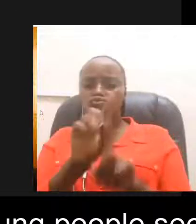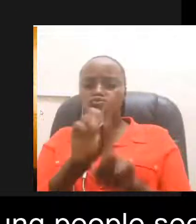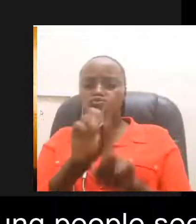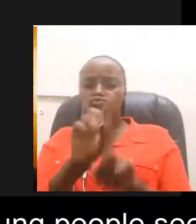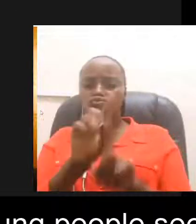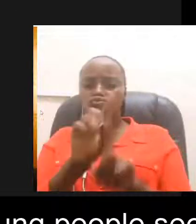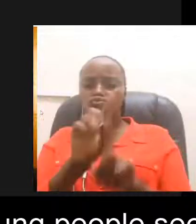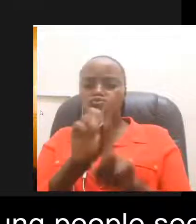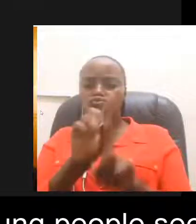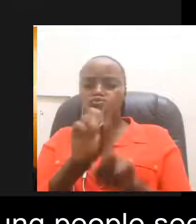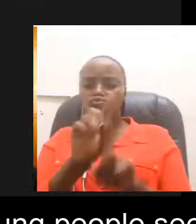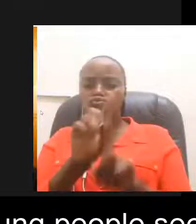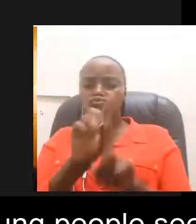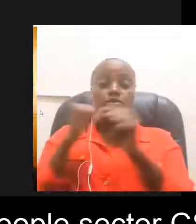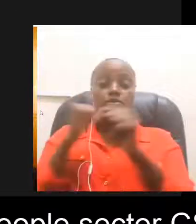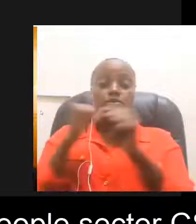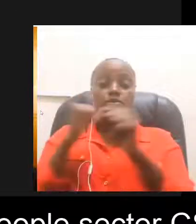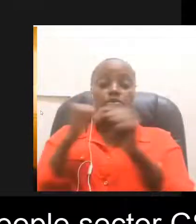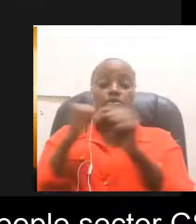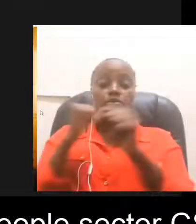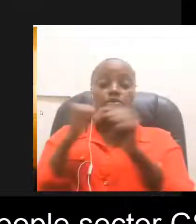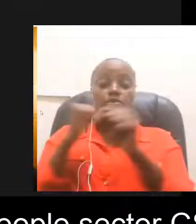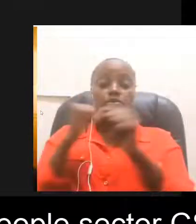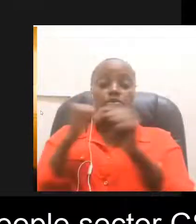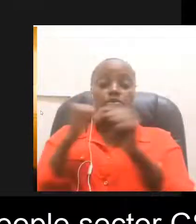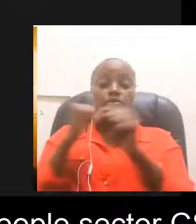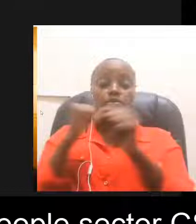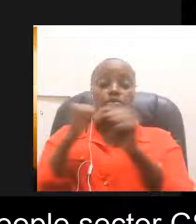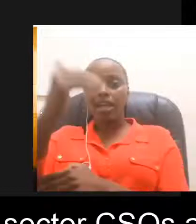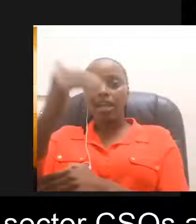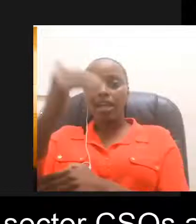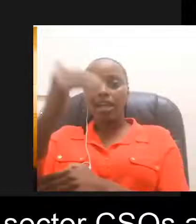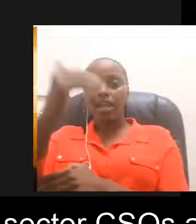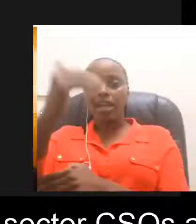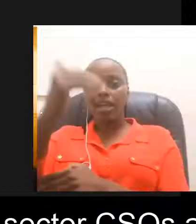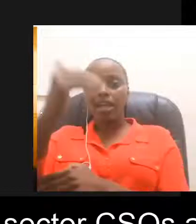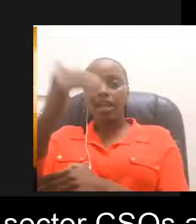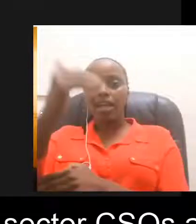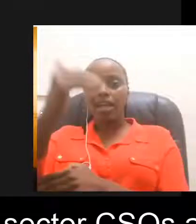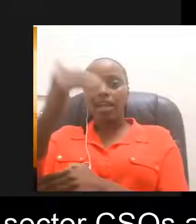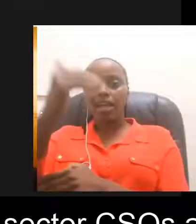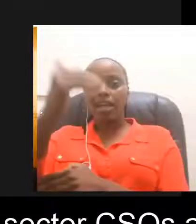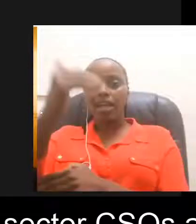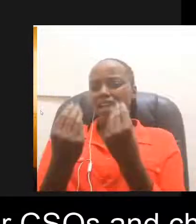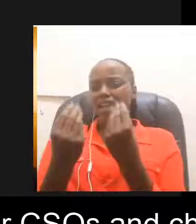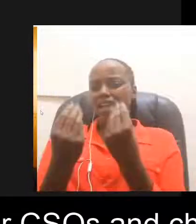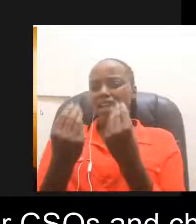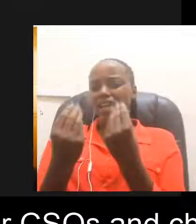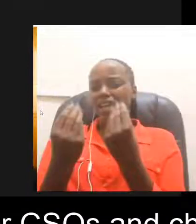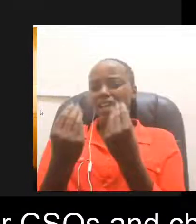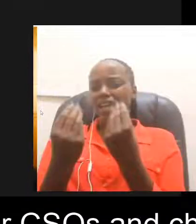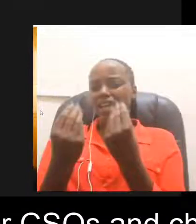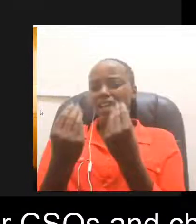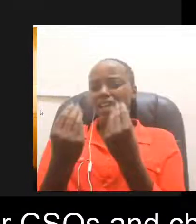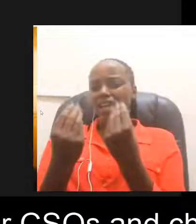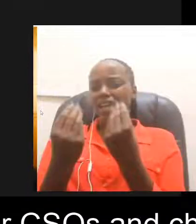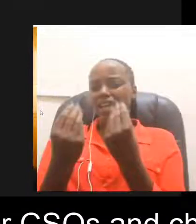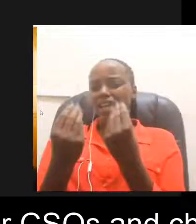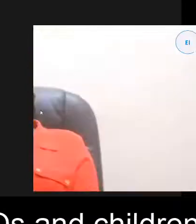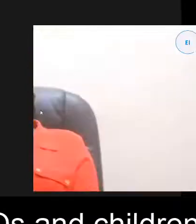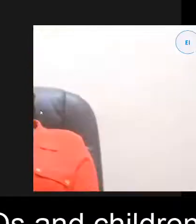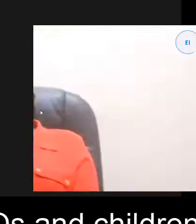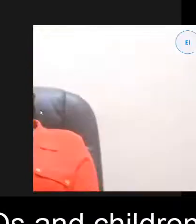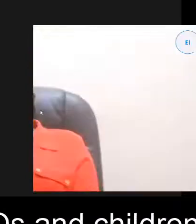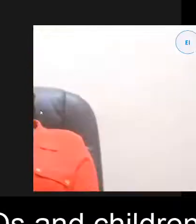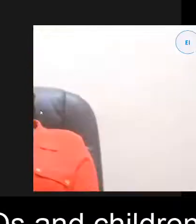can do this on a quarterly basis, because if technology makes it possible for us to meet and somebody somewhere does not have to sit down